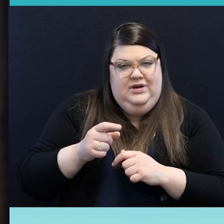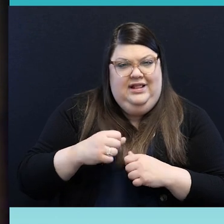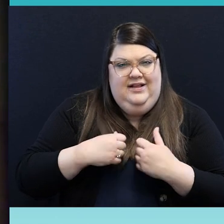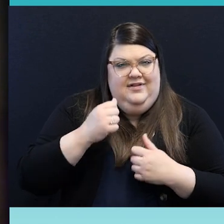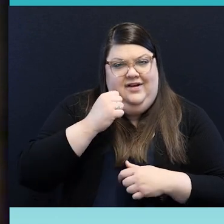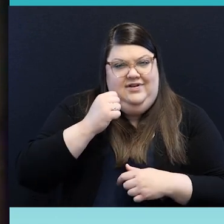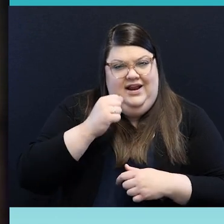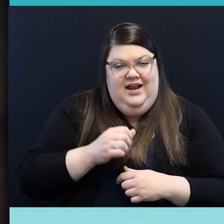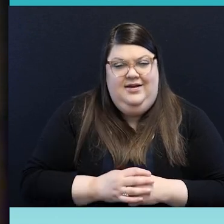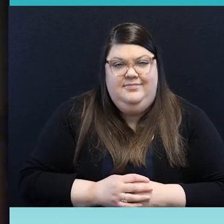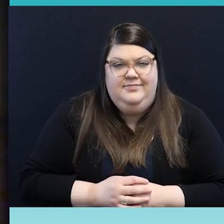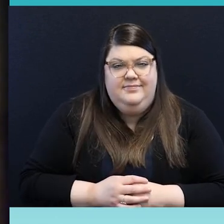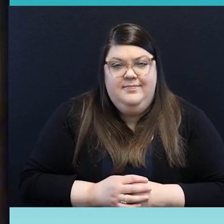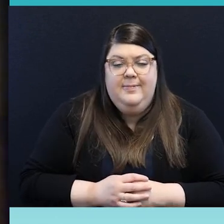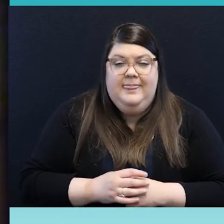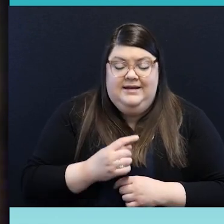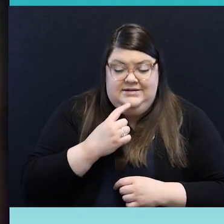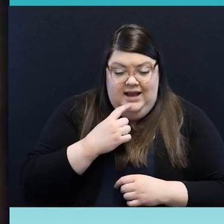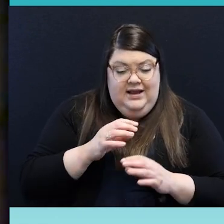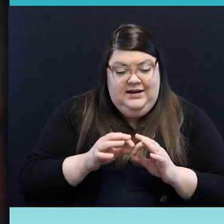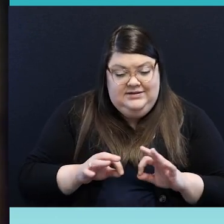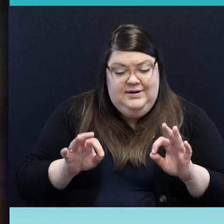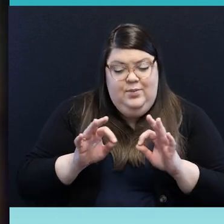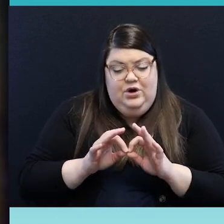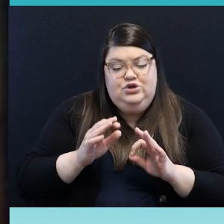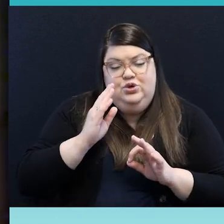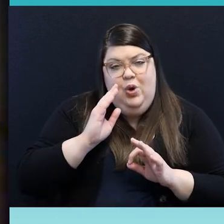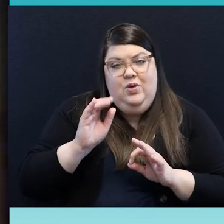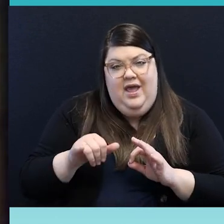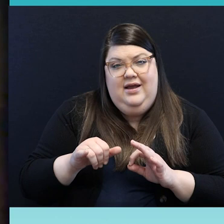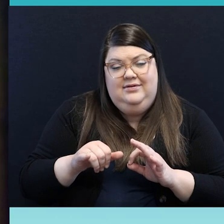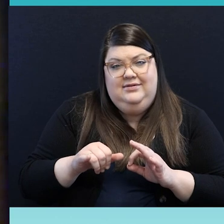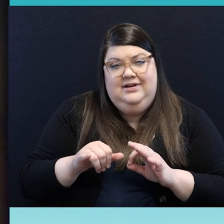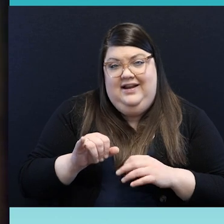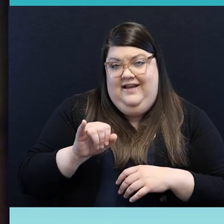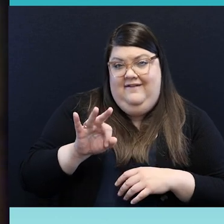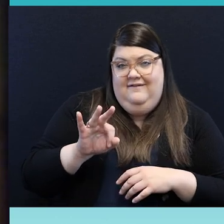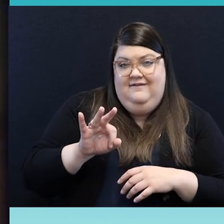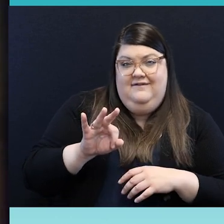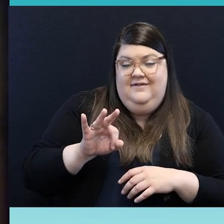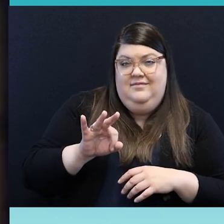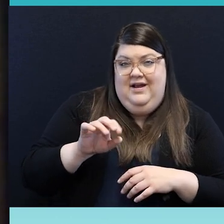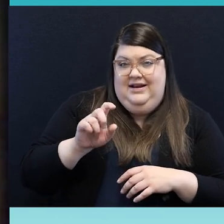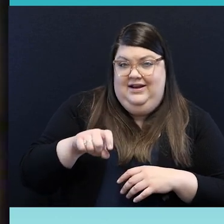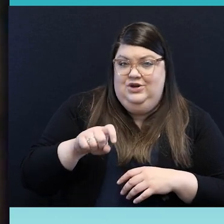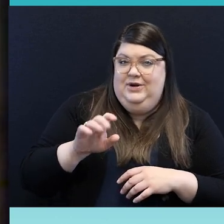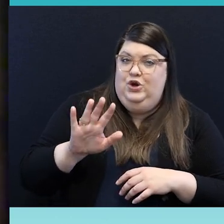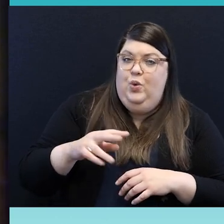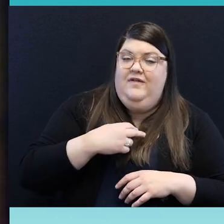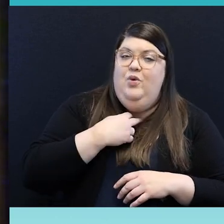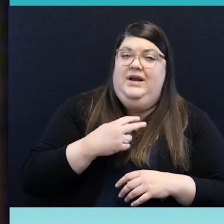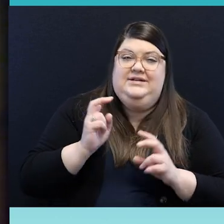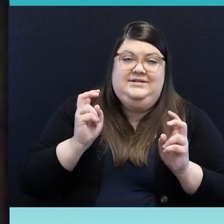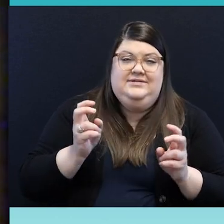day? And saying that it's important to know that in case I need to be your voice.